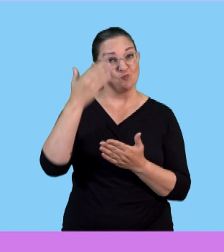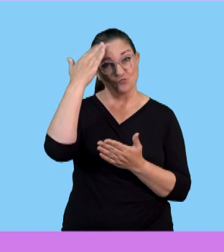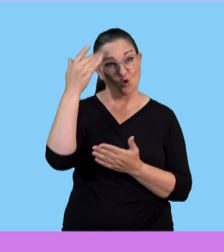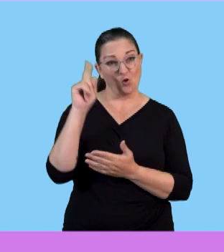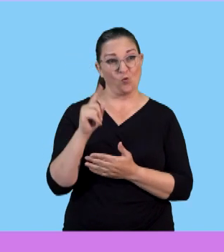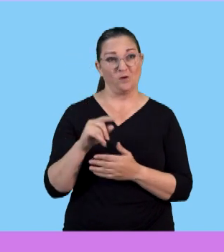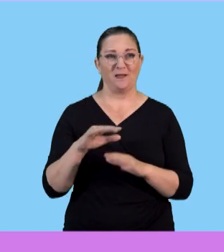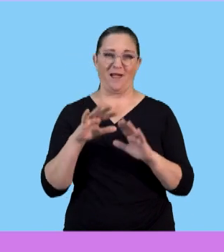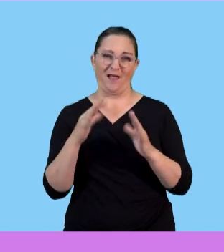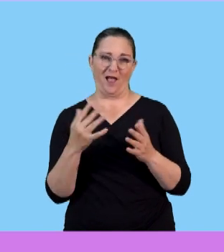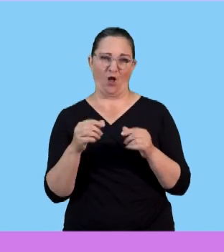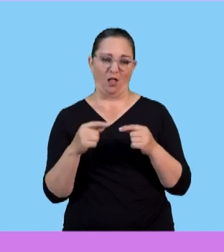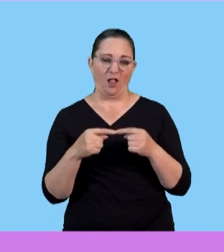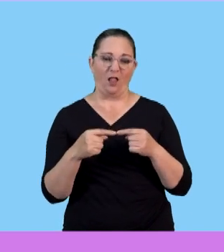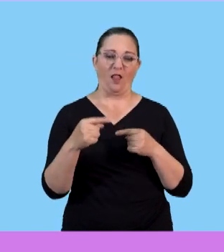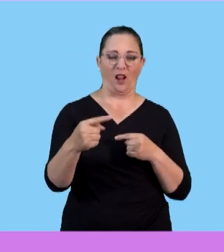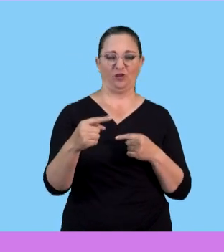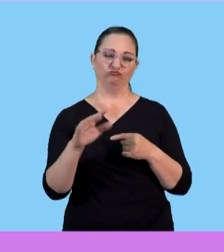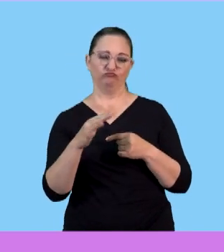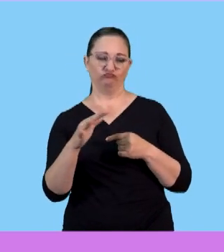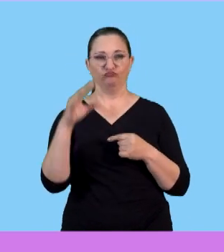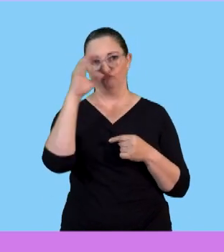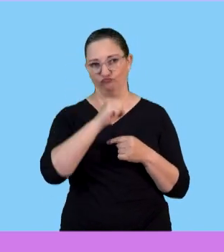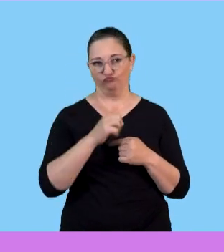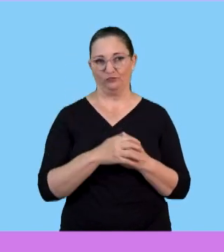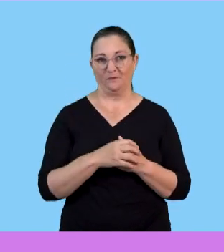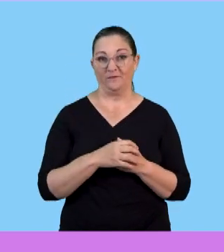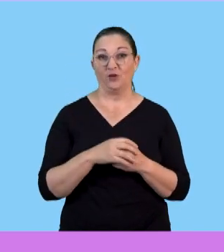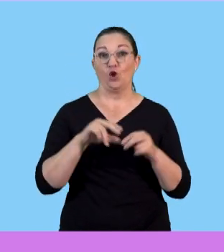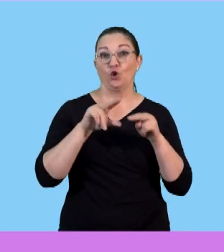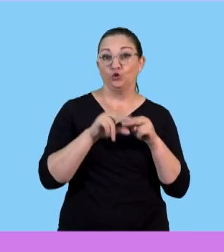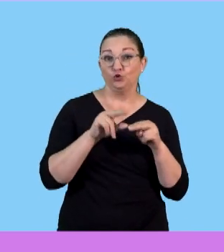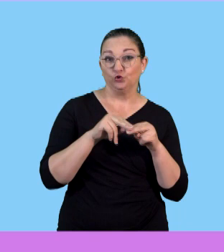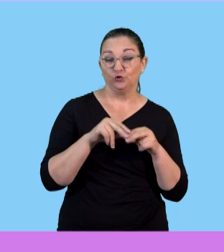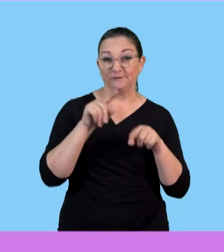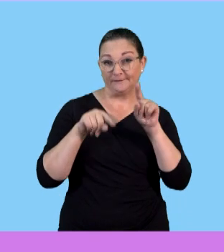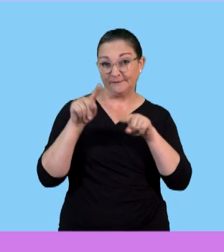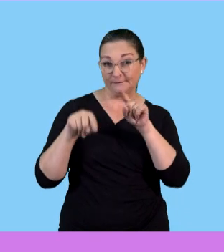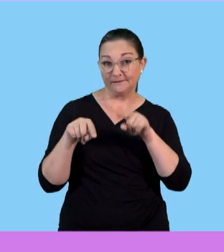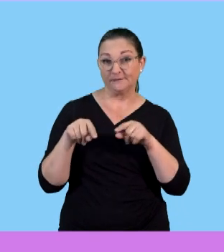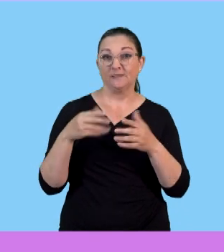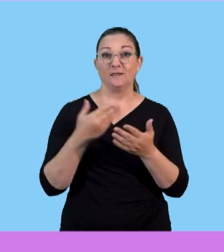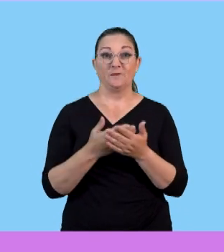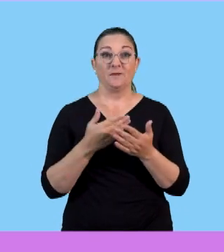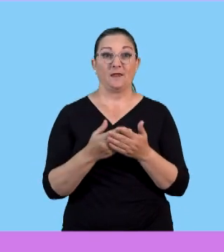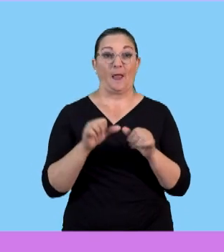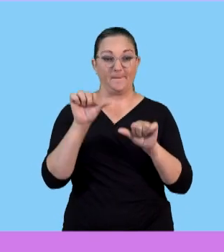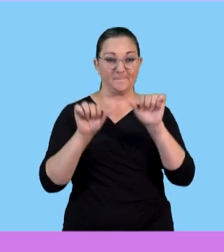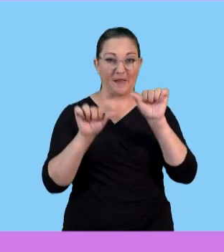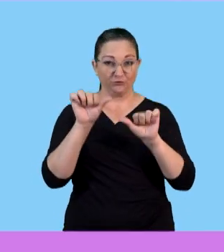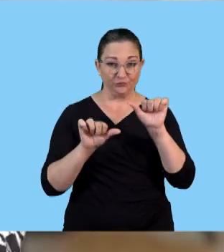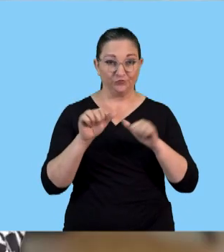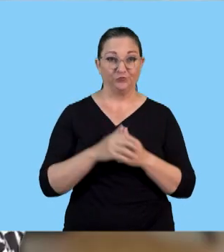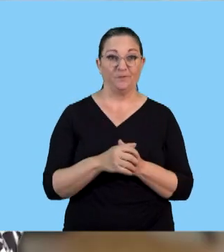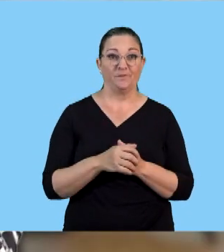to estimate length, and then the different units used to measure perimeter and area,